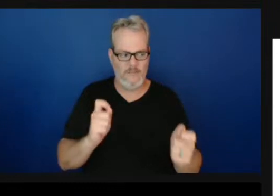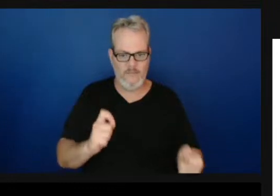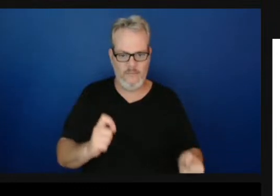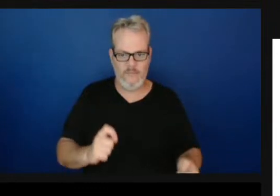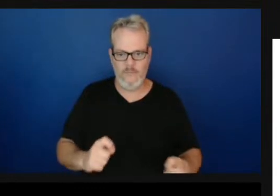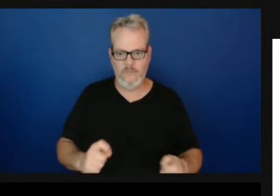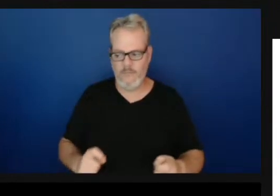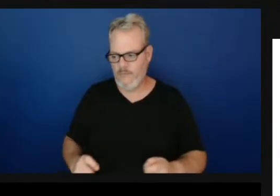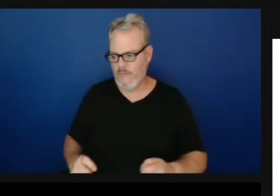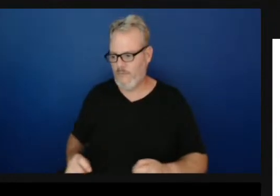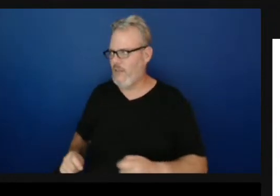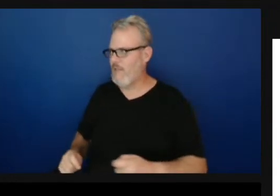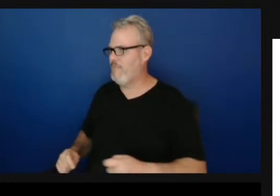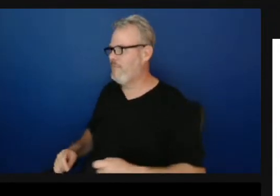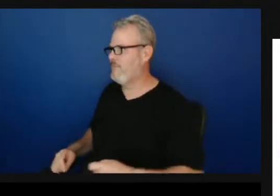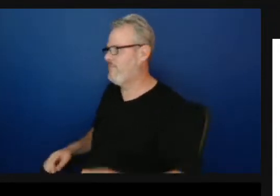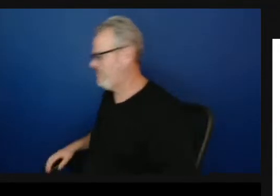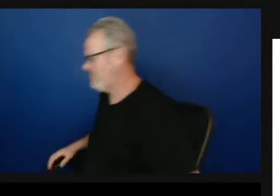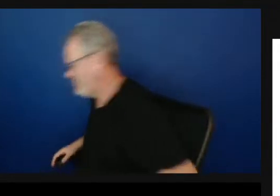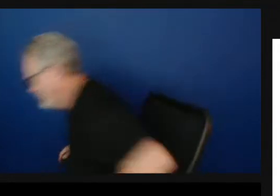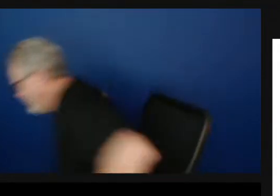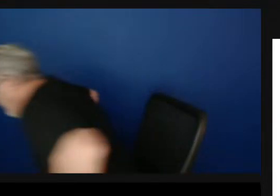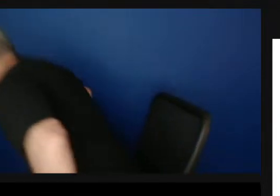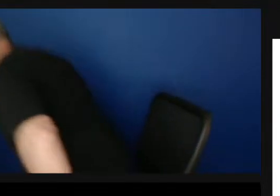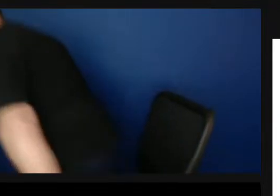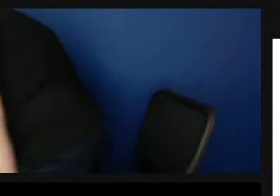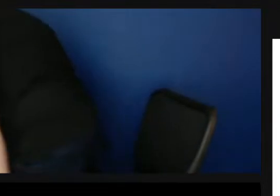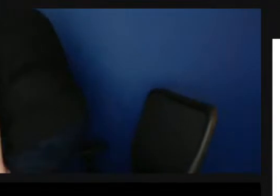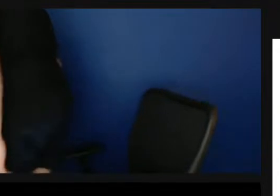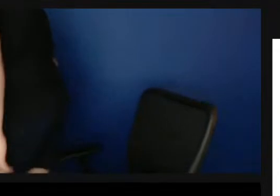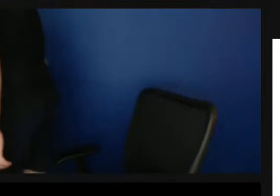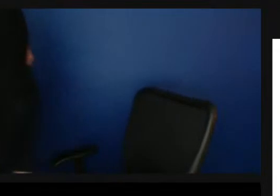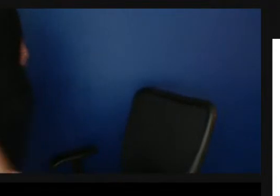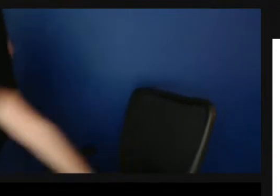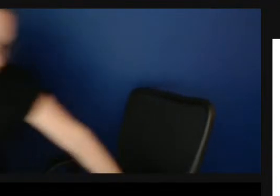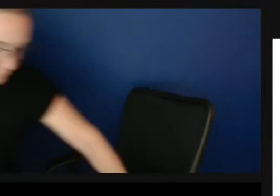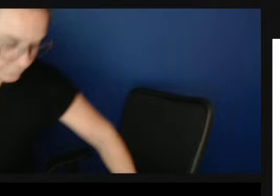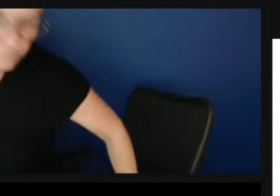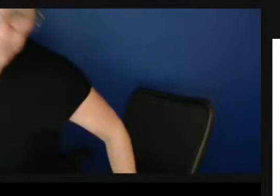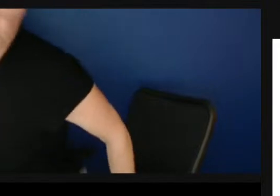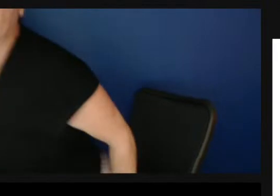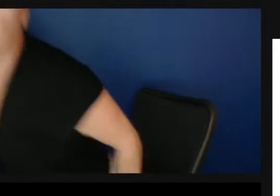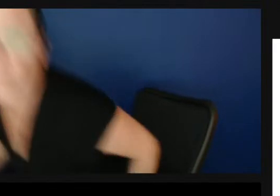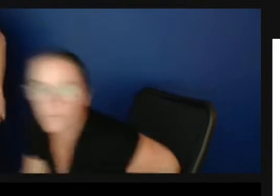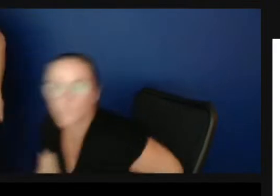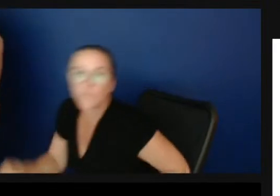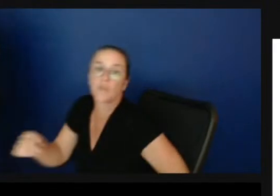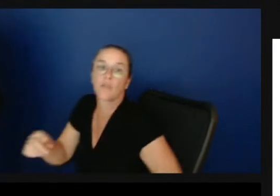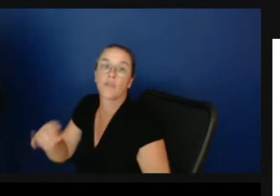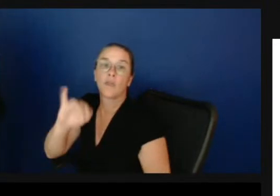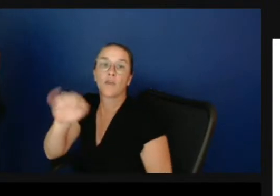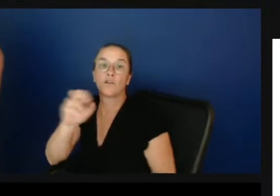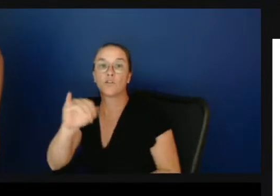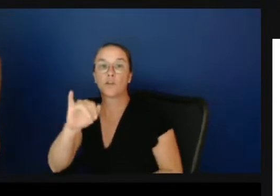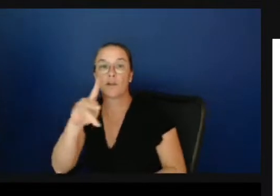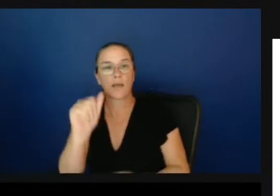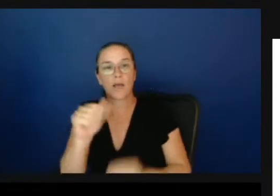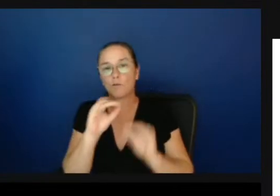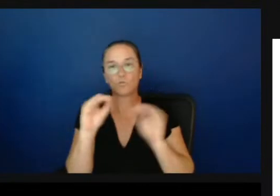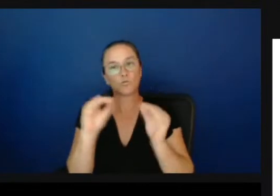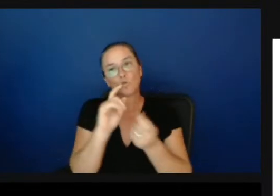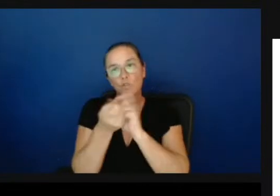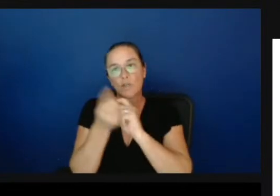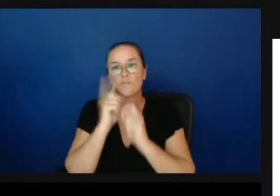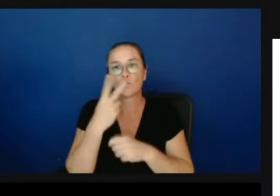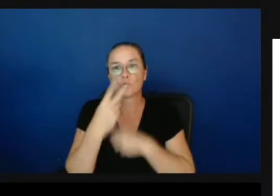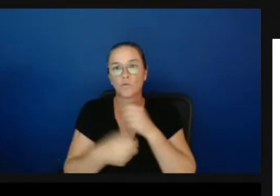Now to round it off, down in the lower east rift at Jonica, no change for 2 years. And this station, I don't have an exact